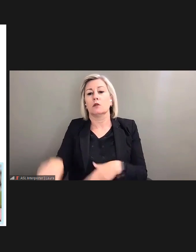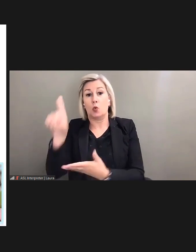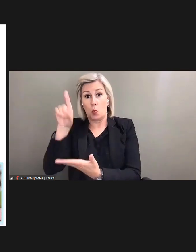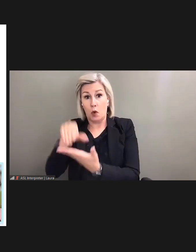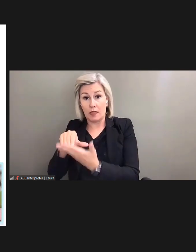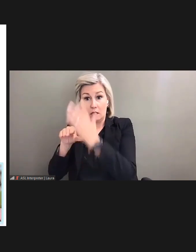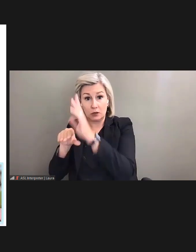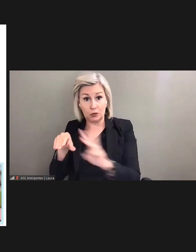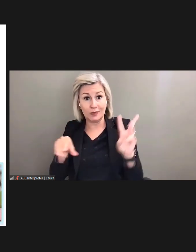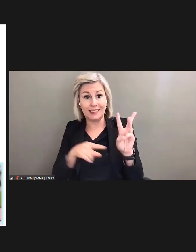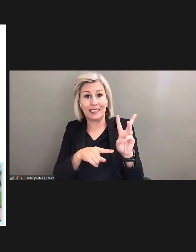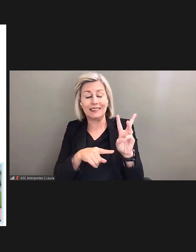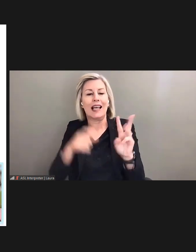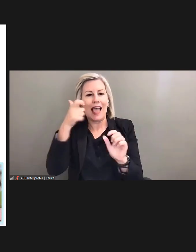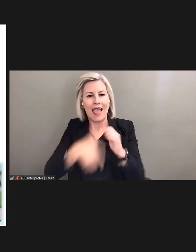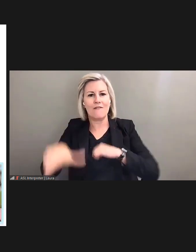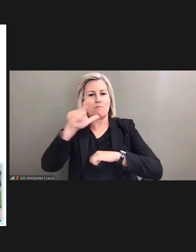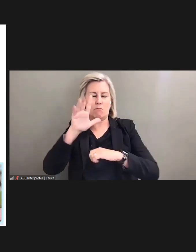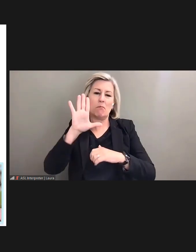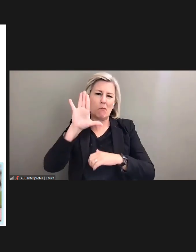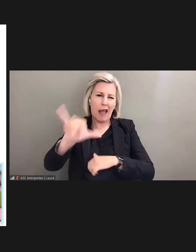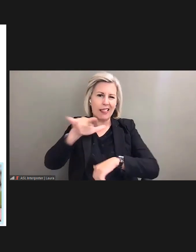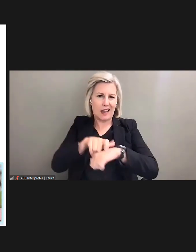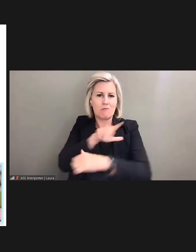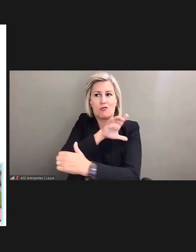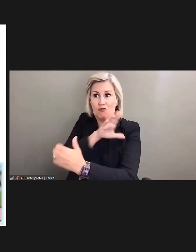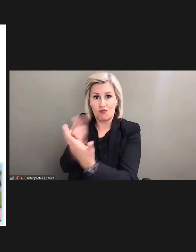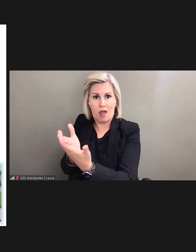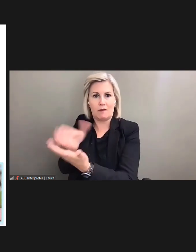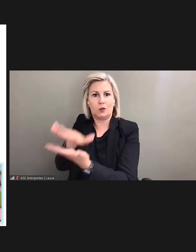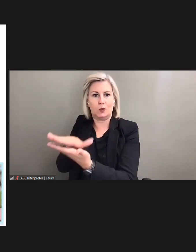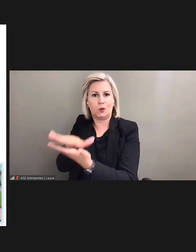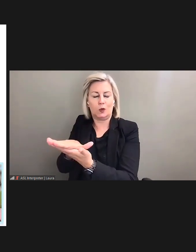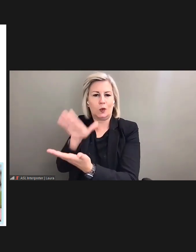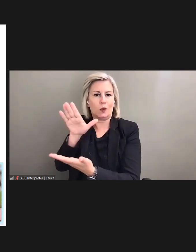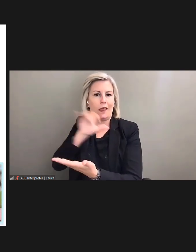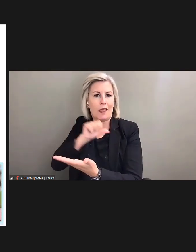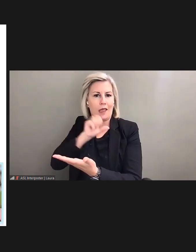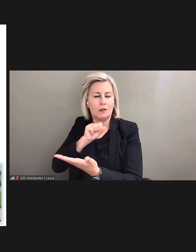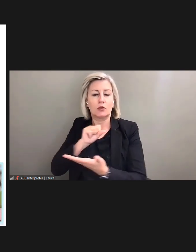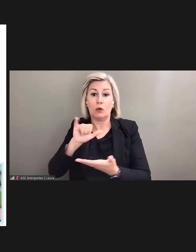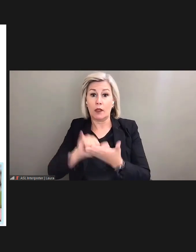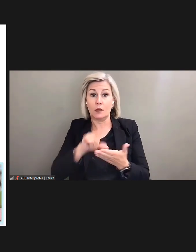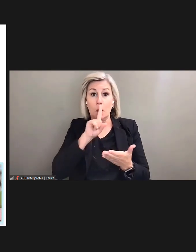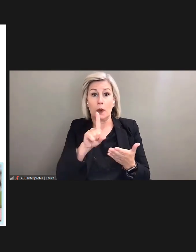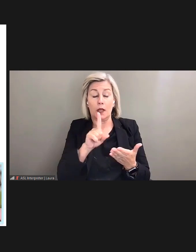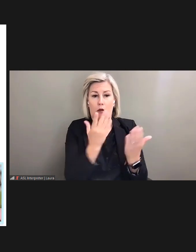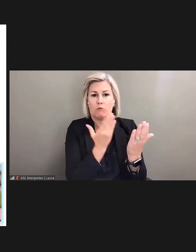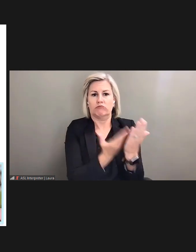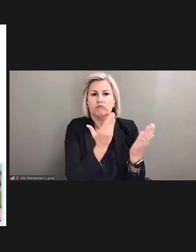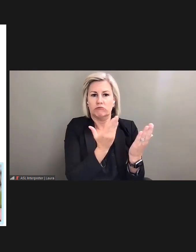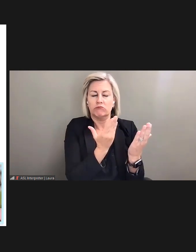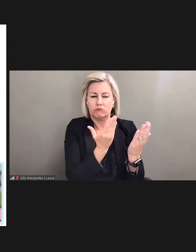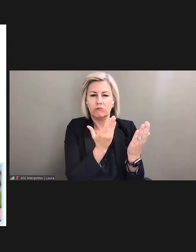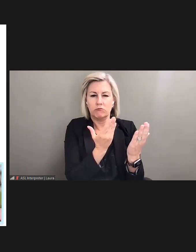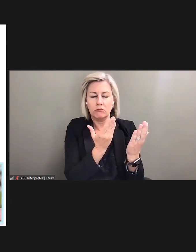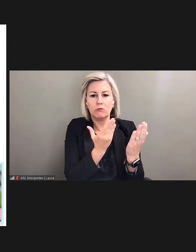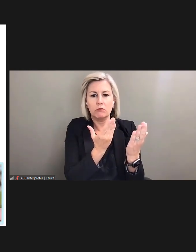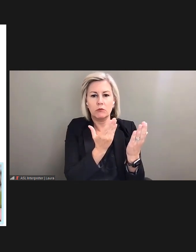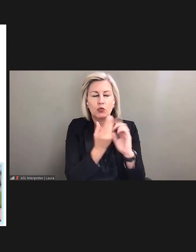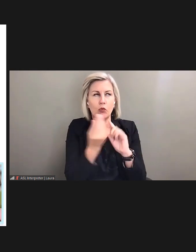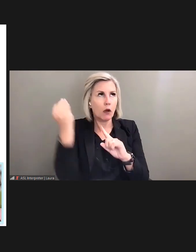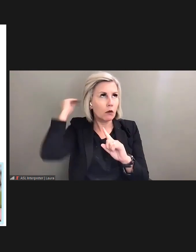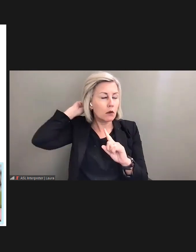by the time children enter school. So that's a really good fact for you to have in your